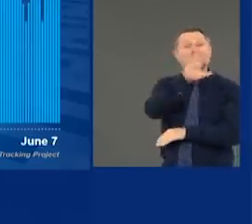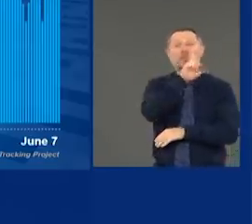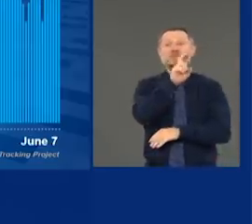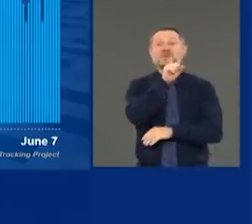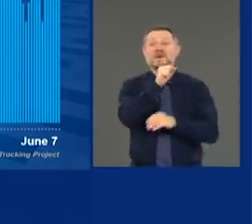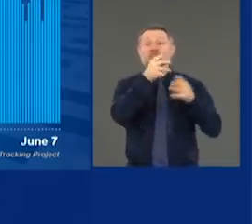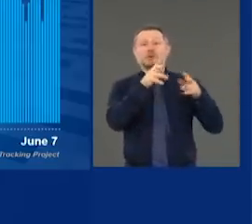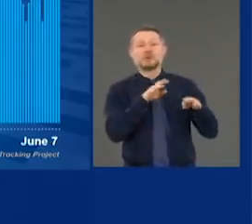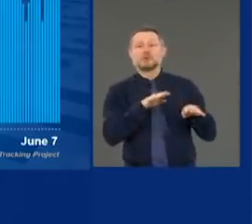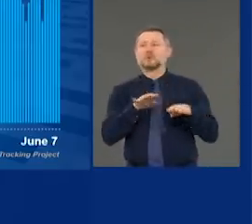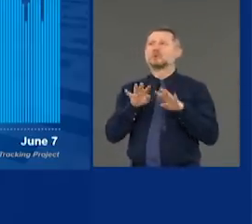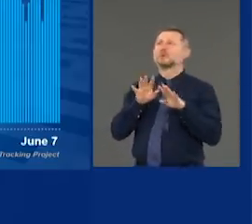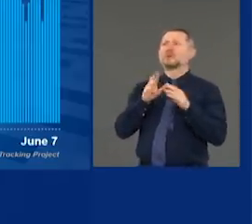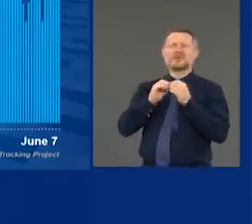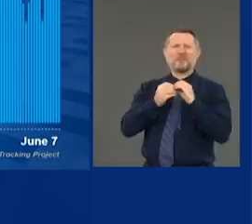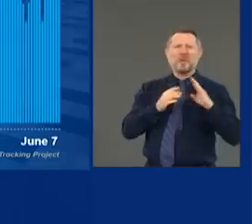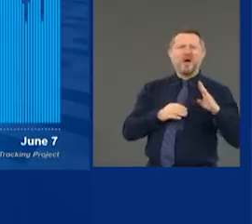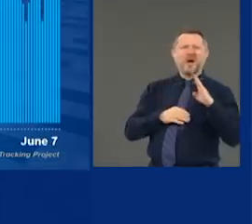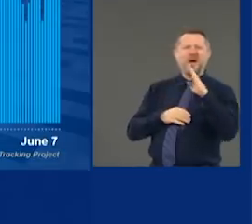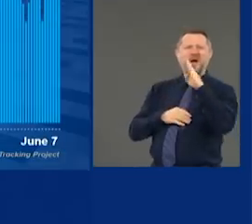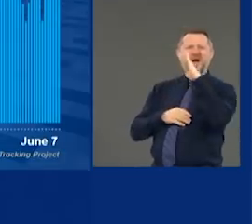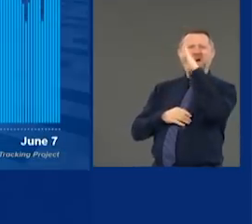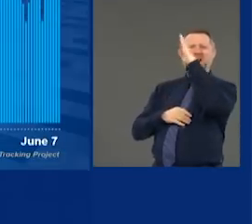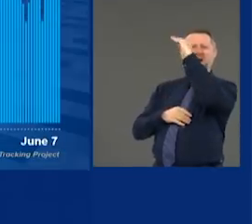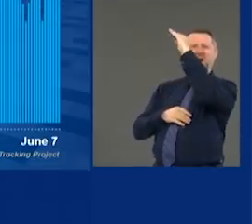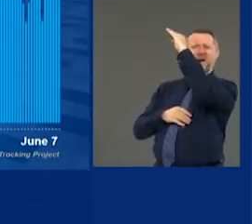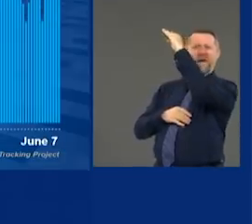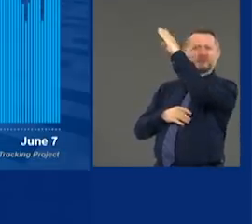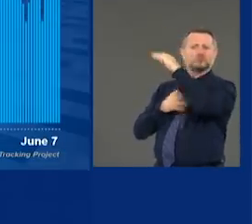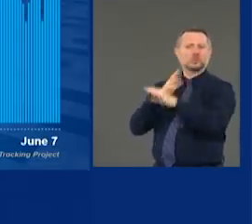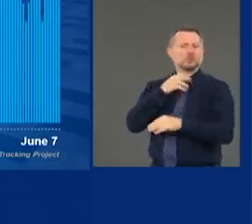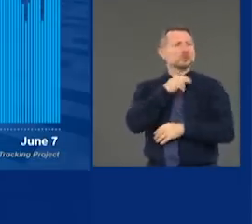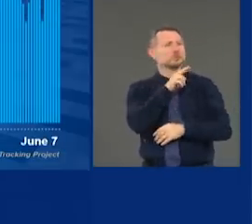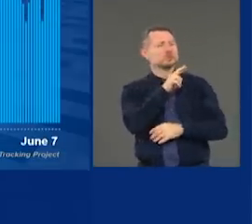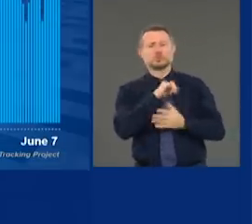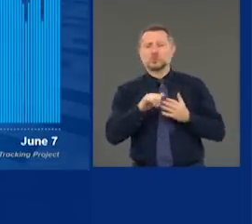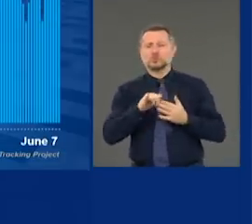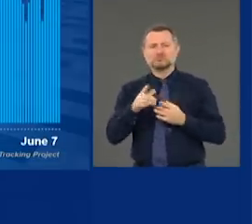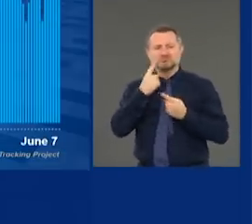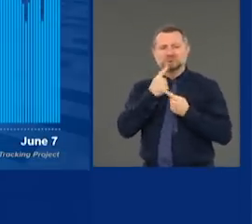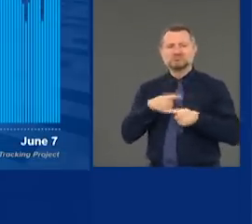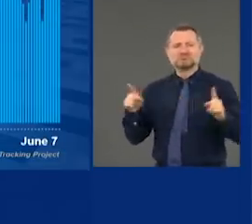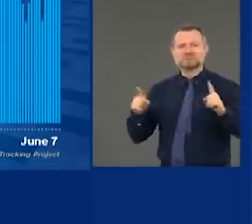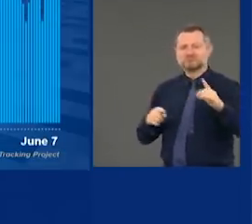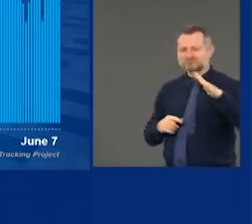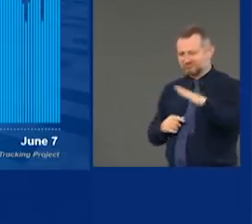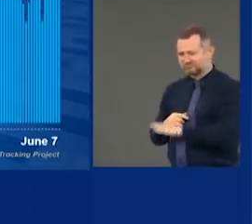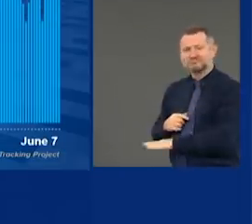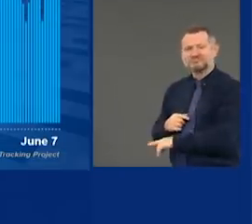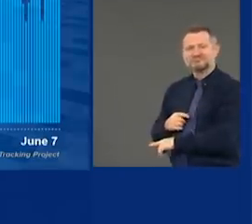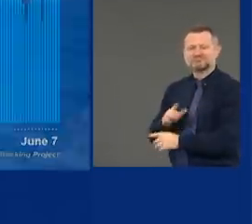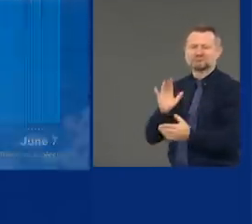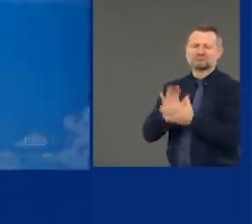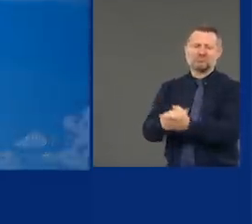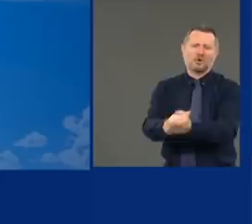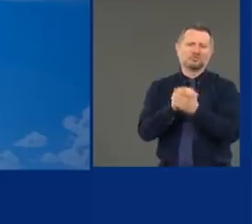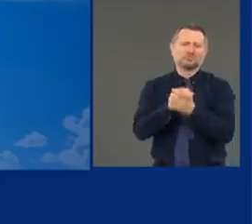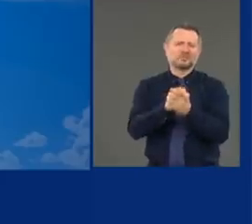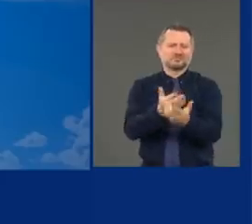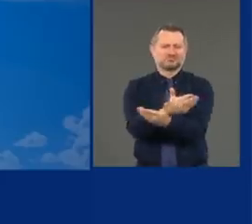spiking. How remarkable is that? How remarkable is that? So congratulations to New